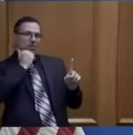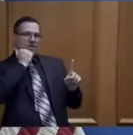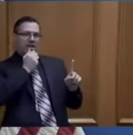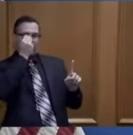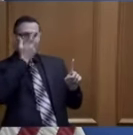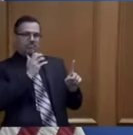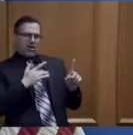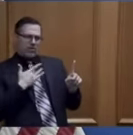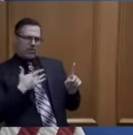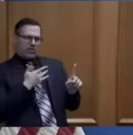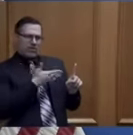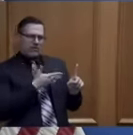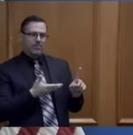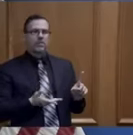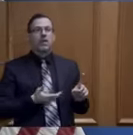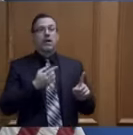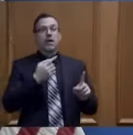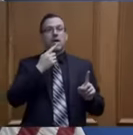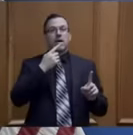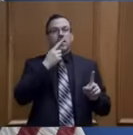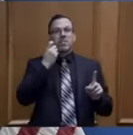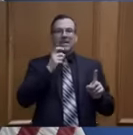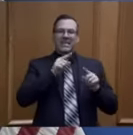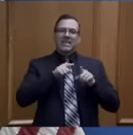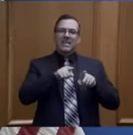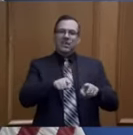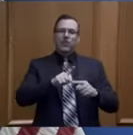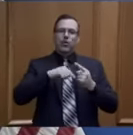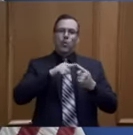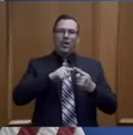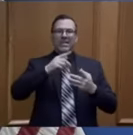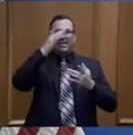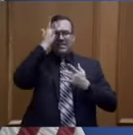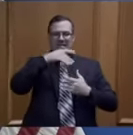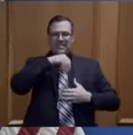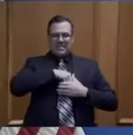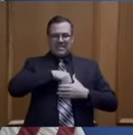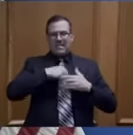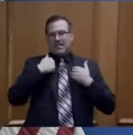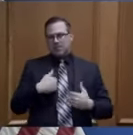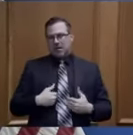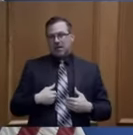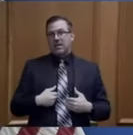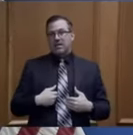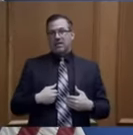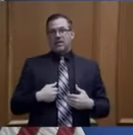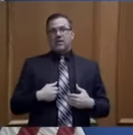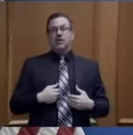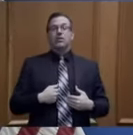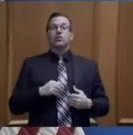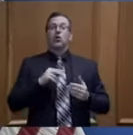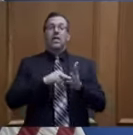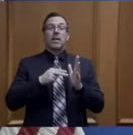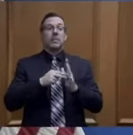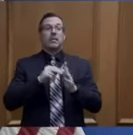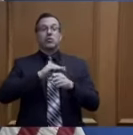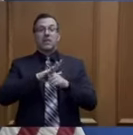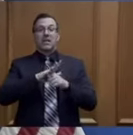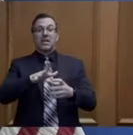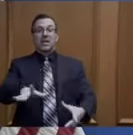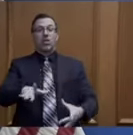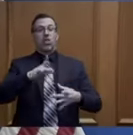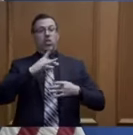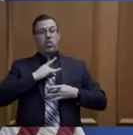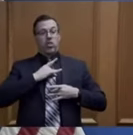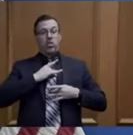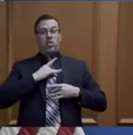You've probably heard that term before, and that's the typical period of how long it might take you to get sick after you've been exposed.